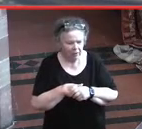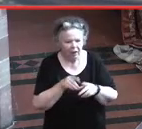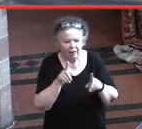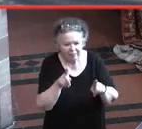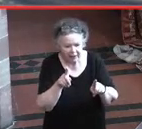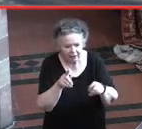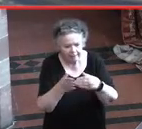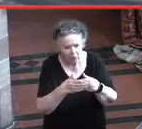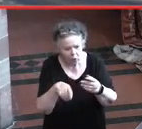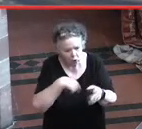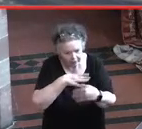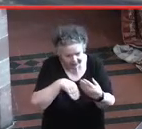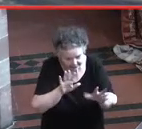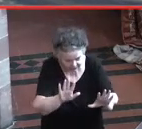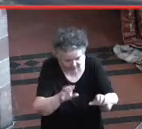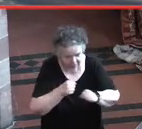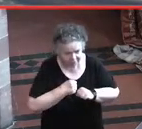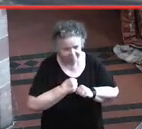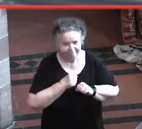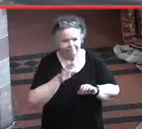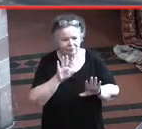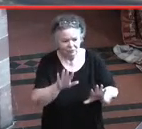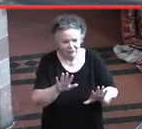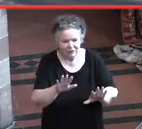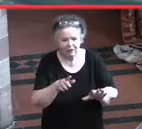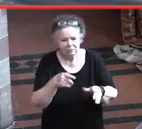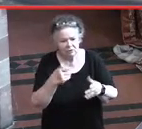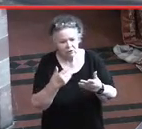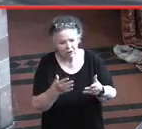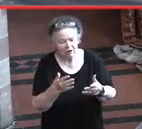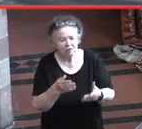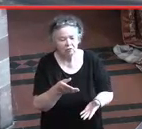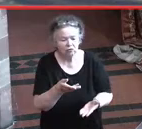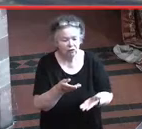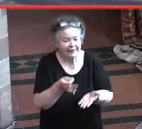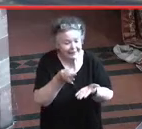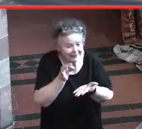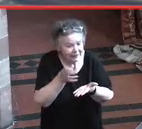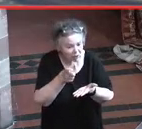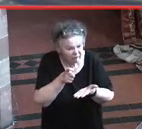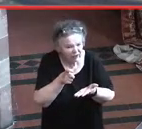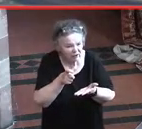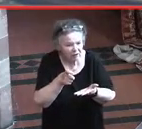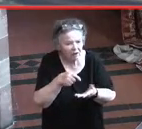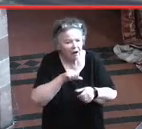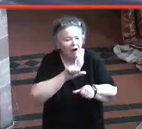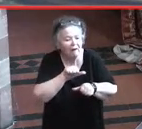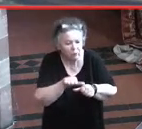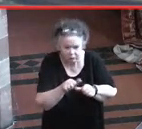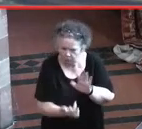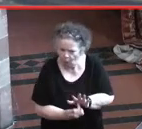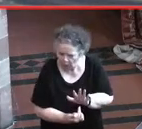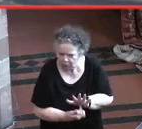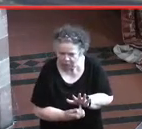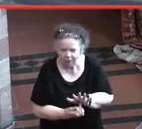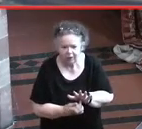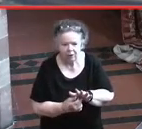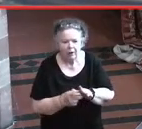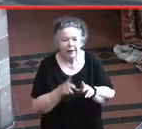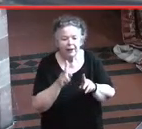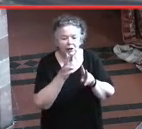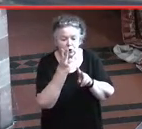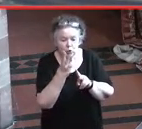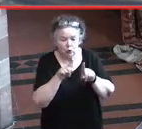bit more complicated, so please bear with me. I'm sorry these are so long. Refreshments after the service, which is very important, will be served in